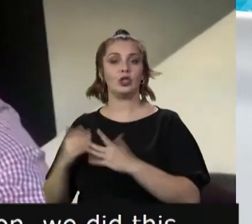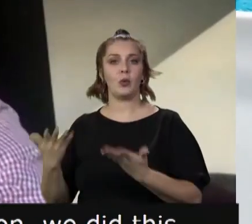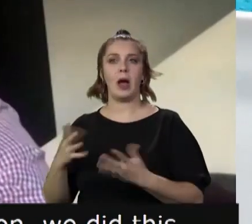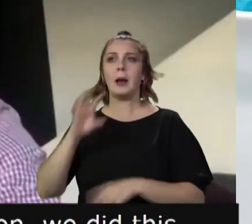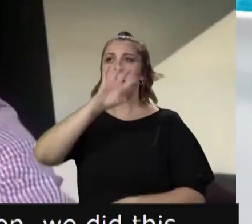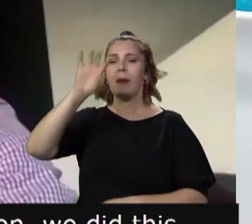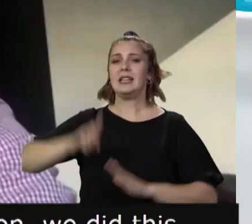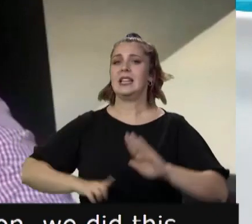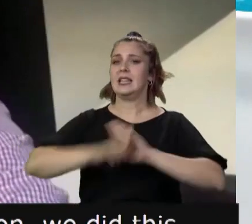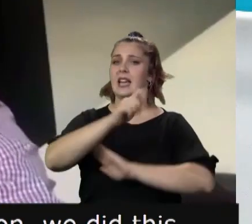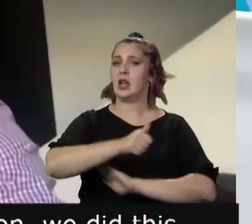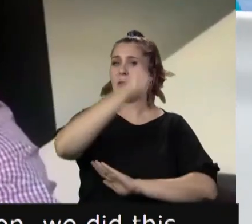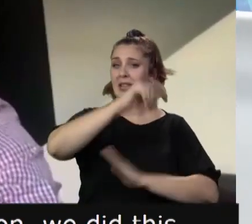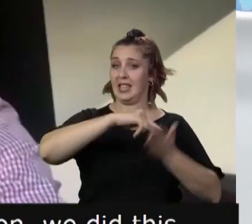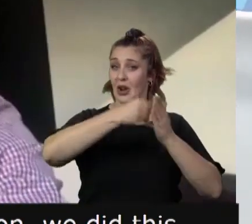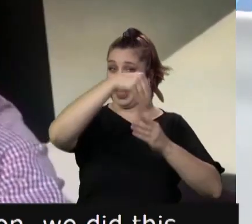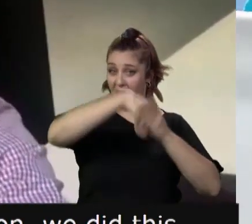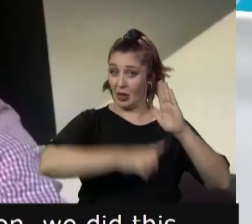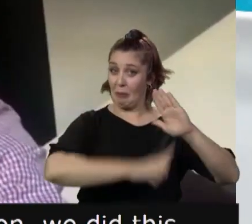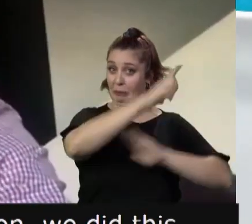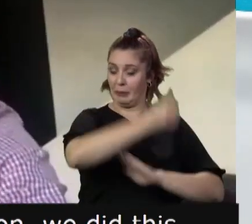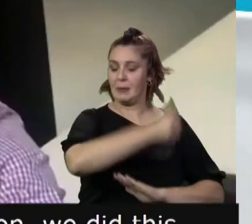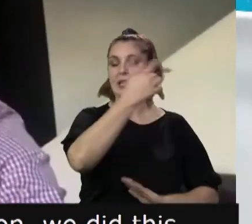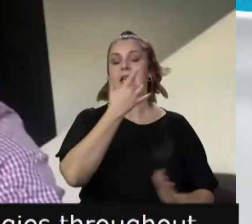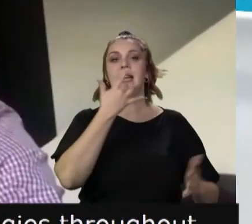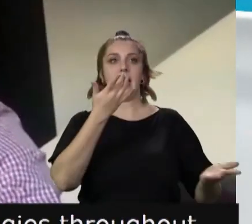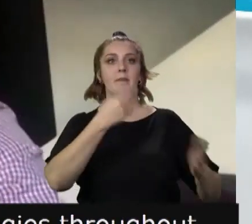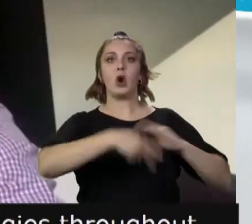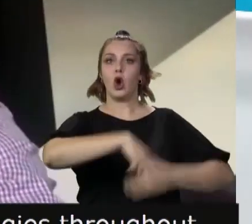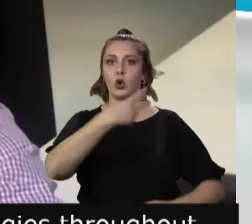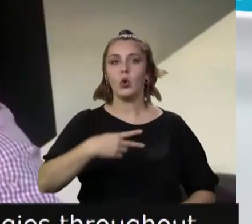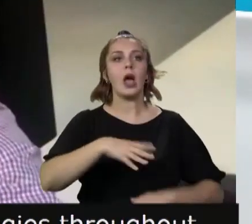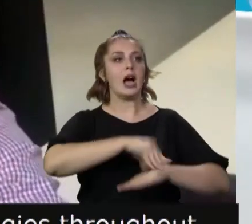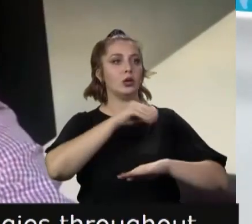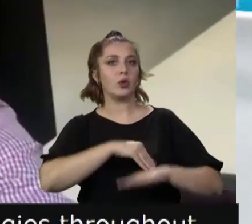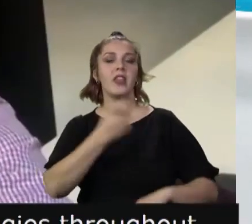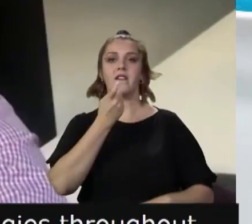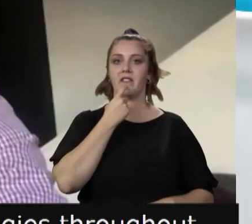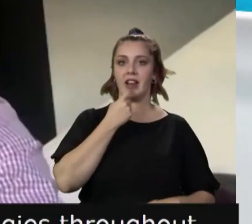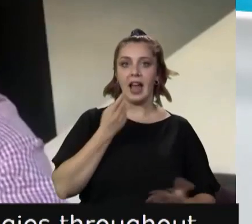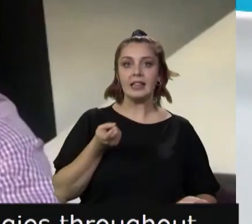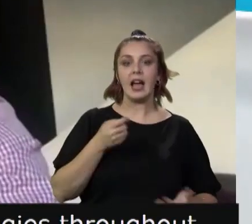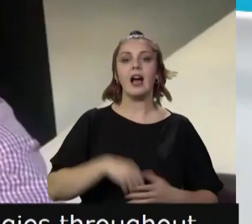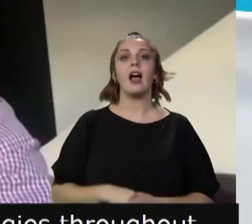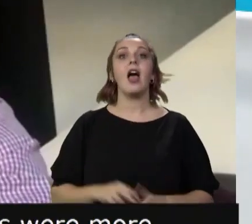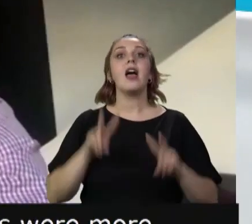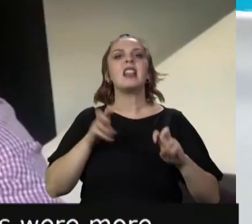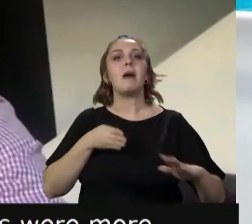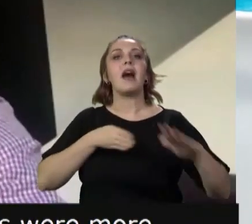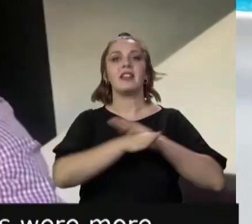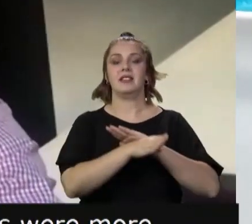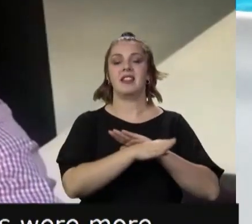Our findings yielded that those countries that were more developed technologically, such as